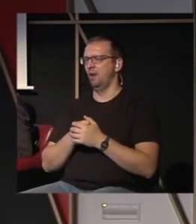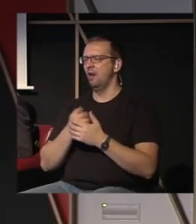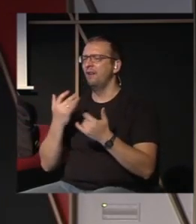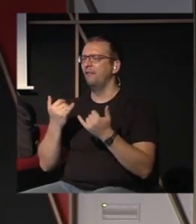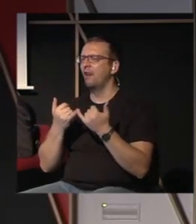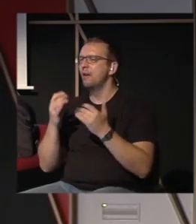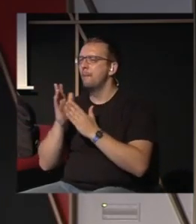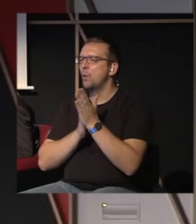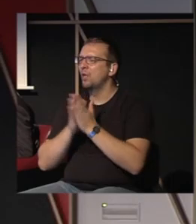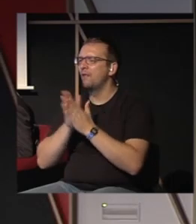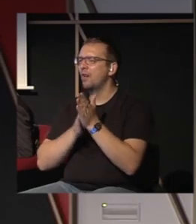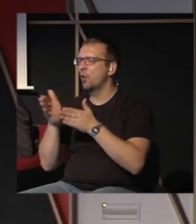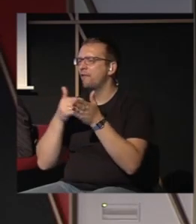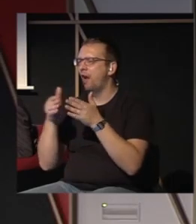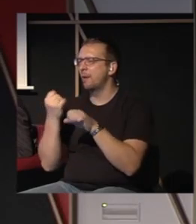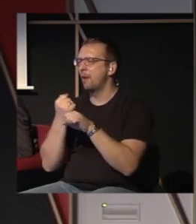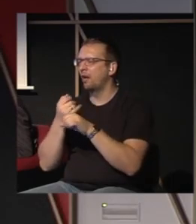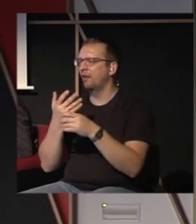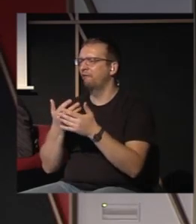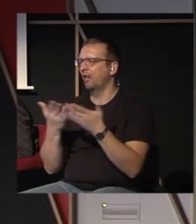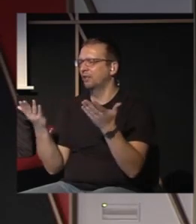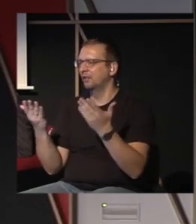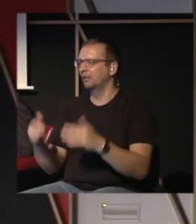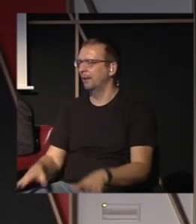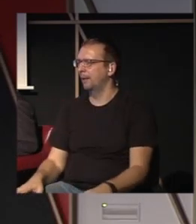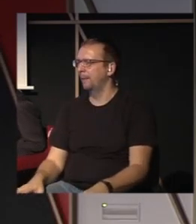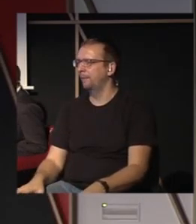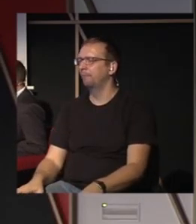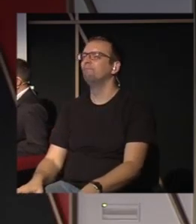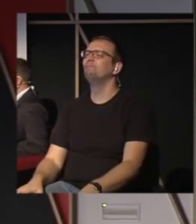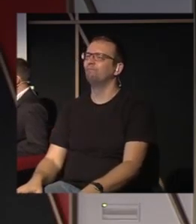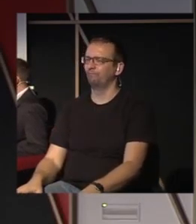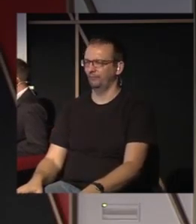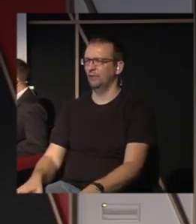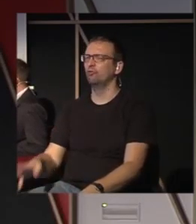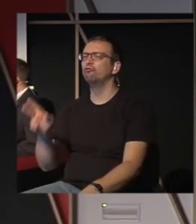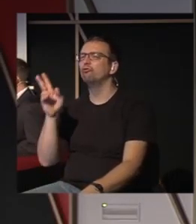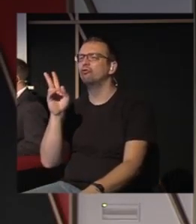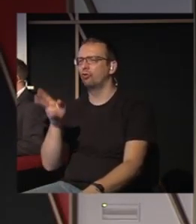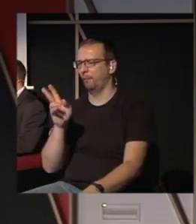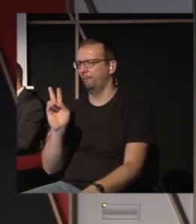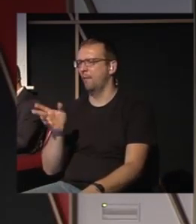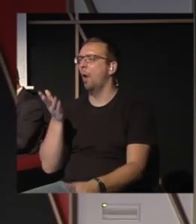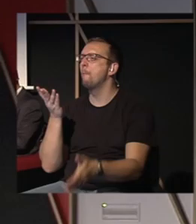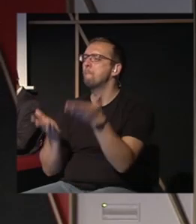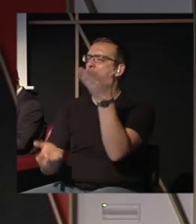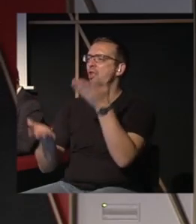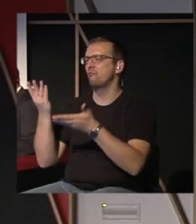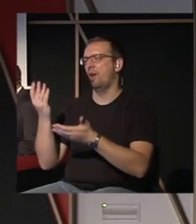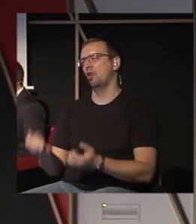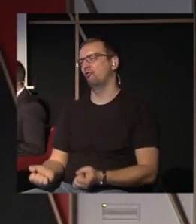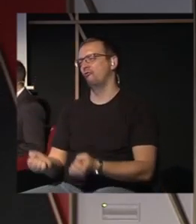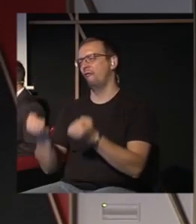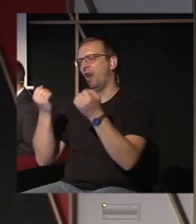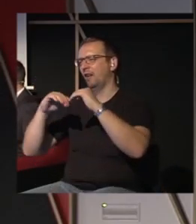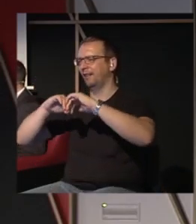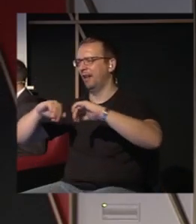I'm sorry. It's a little bit hard, but it's also challenging. I am honored to be a club's